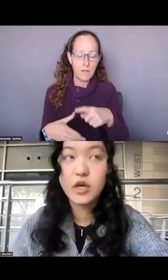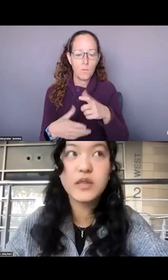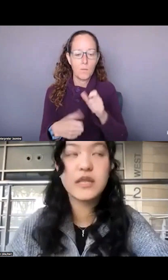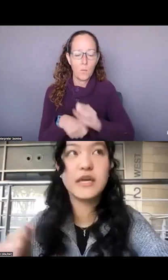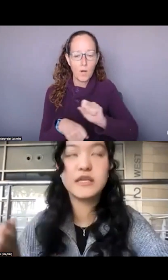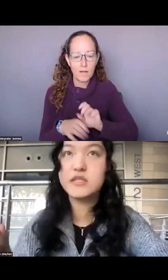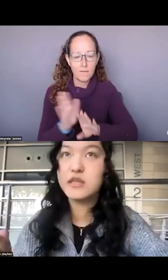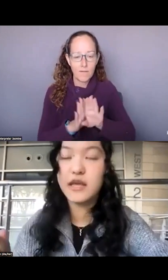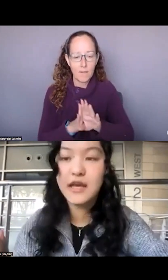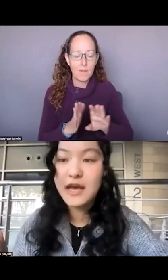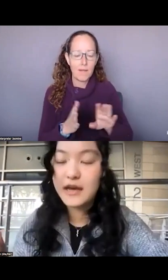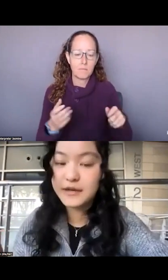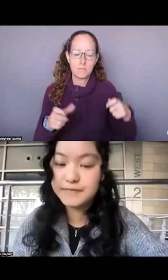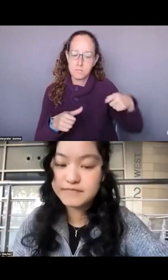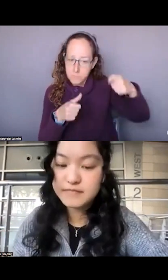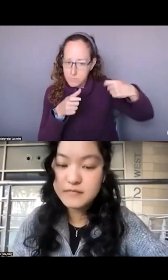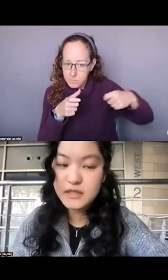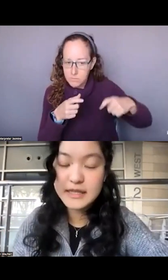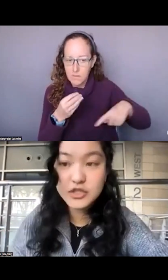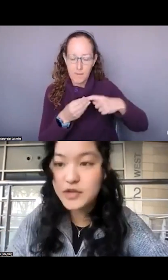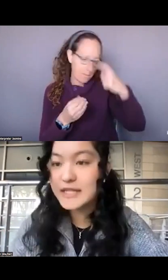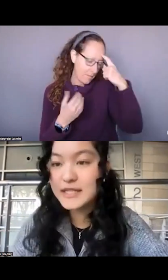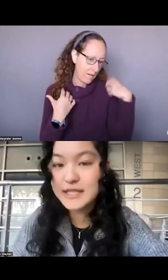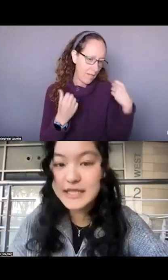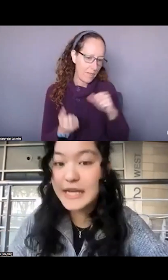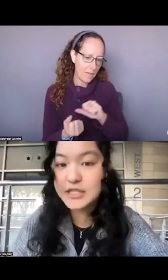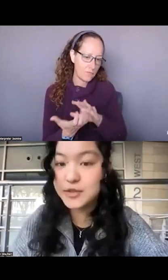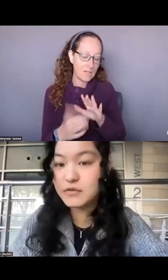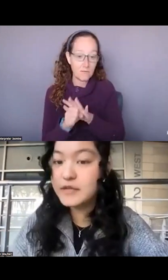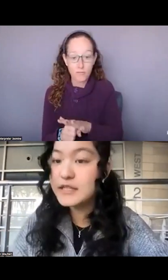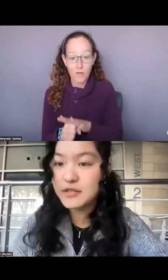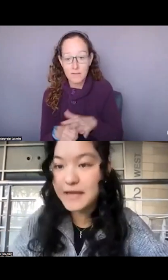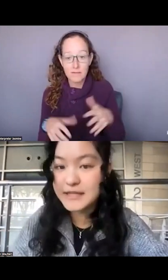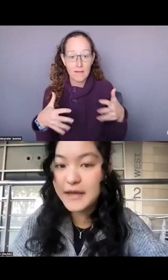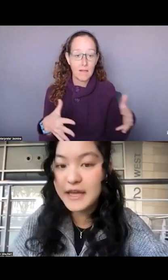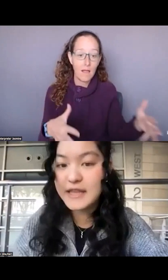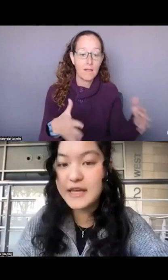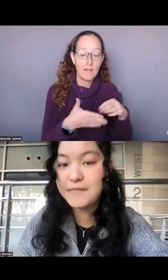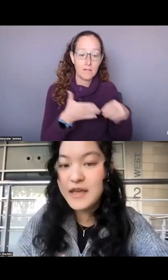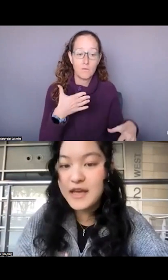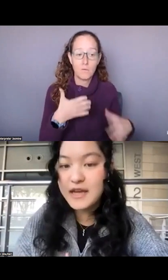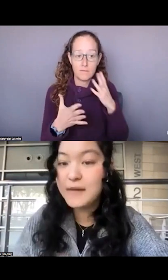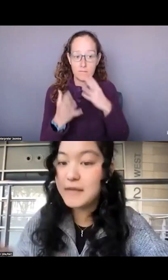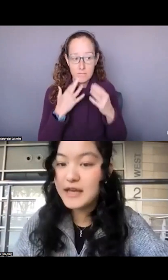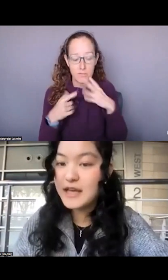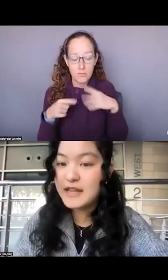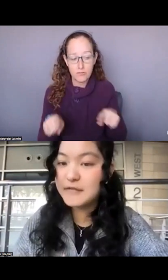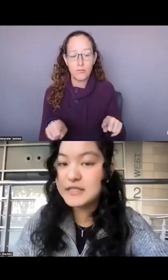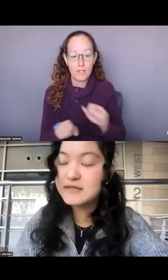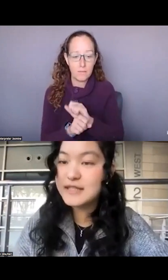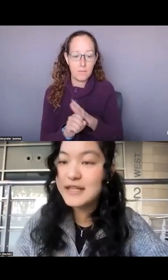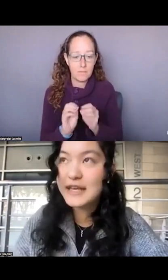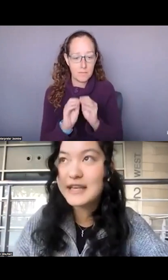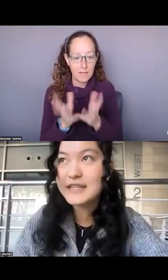of the loneliness, the like the stress, the anxiety that students were feeling during the pandemic, and then it